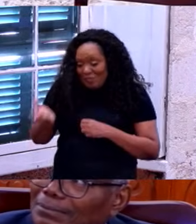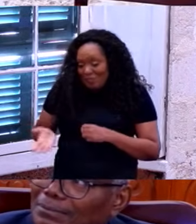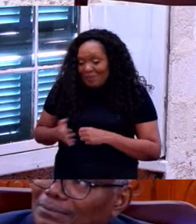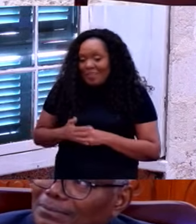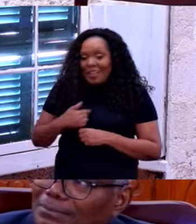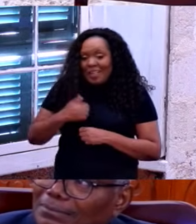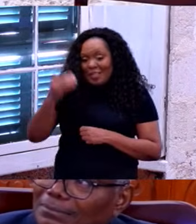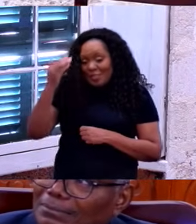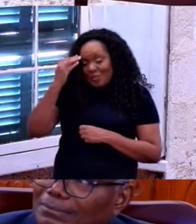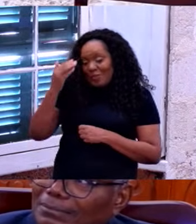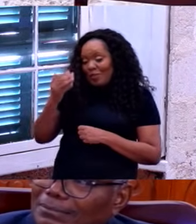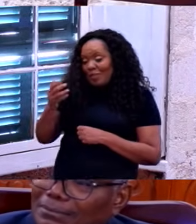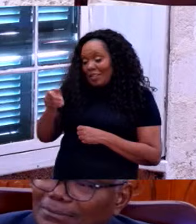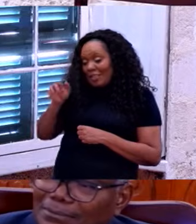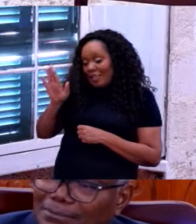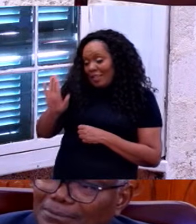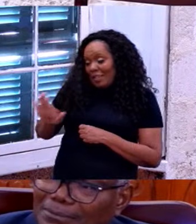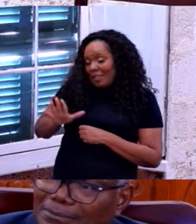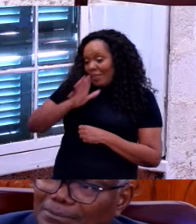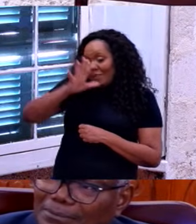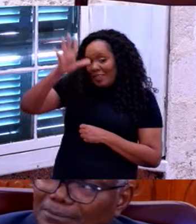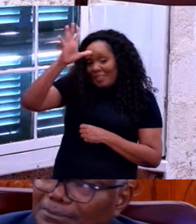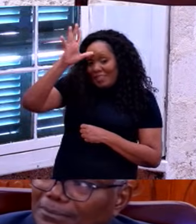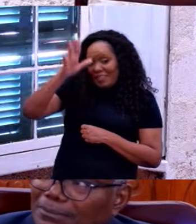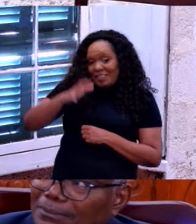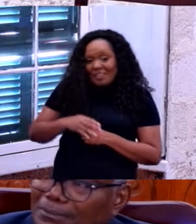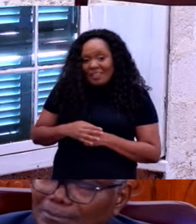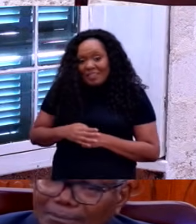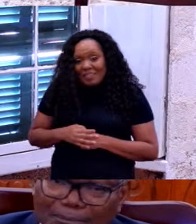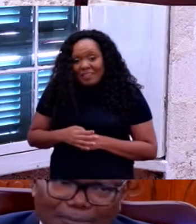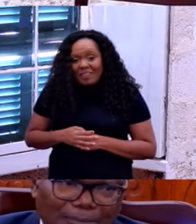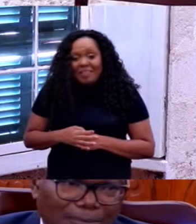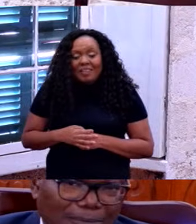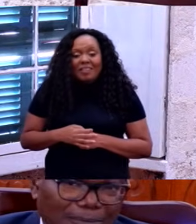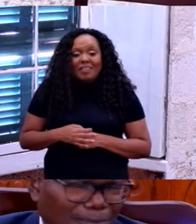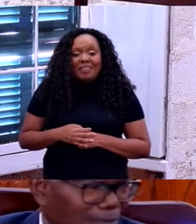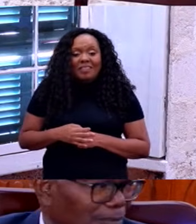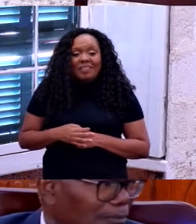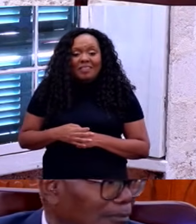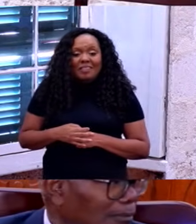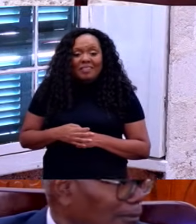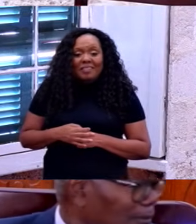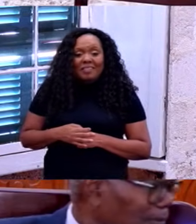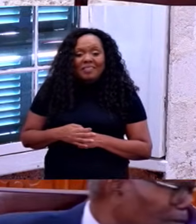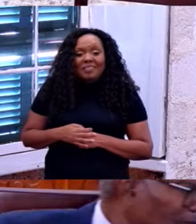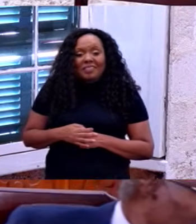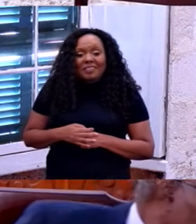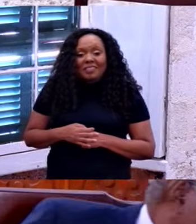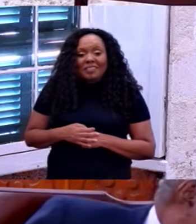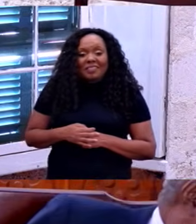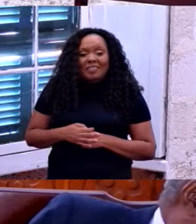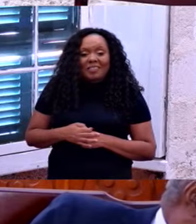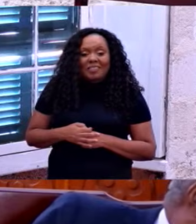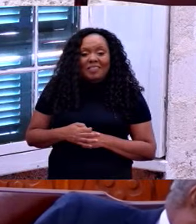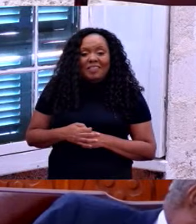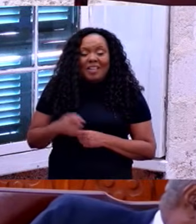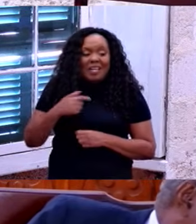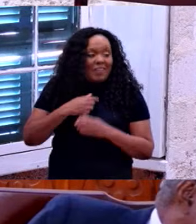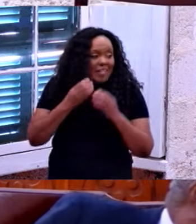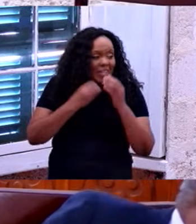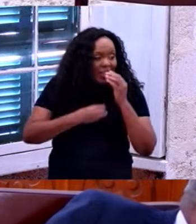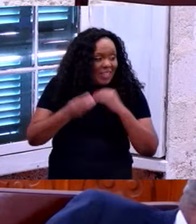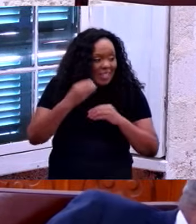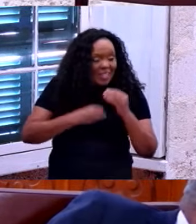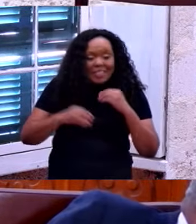know his mom. In fact, I had many a pleasant afternoon with her, eating pudding and salsa, laughing